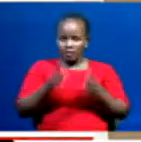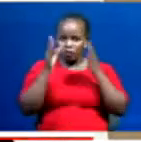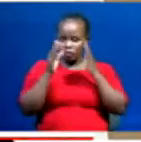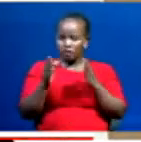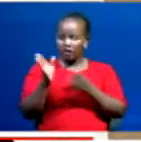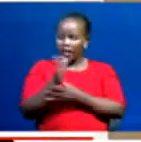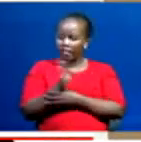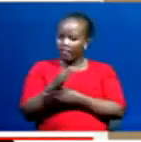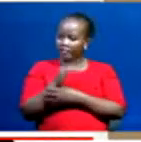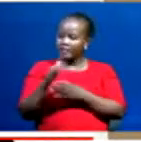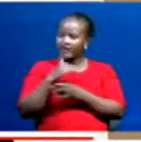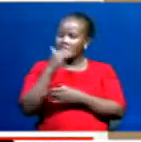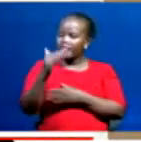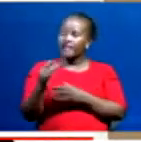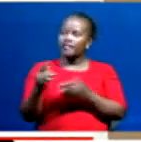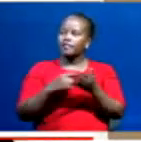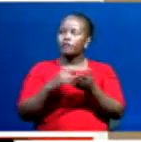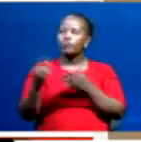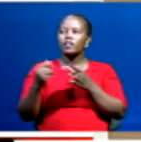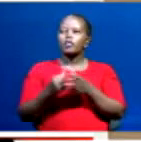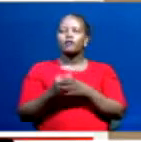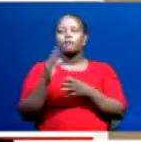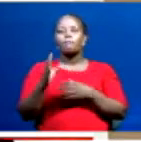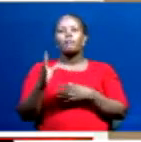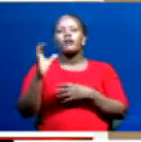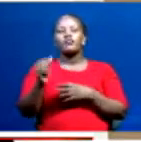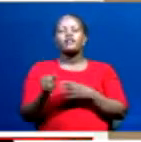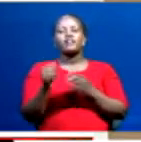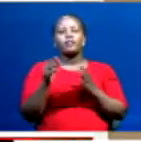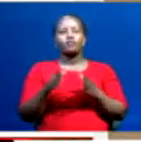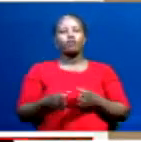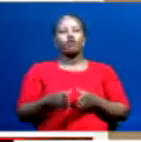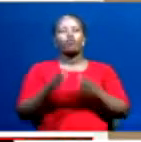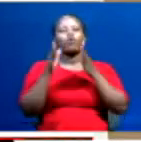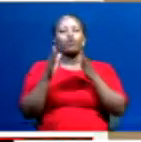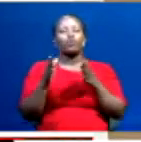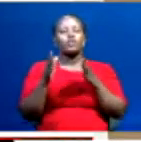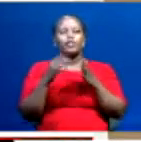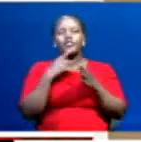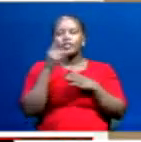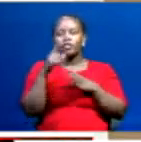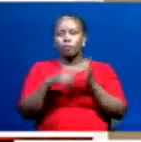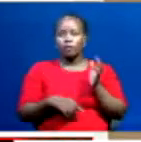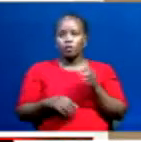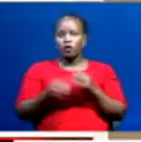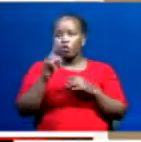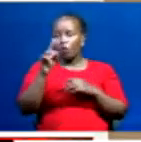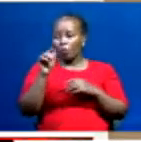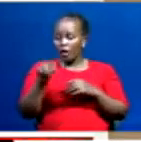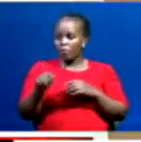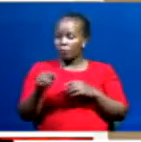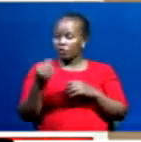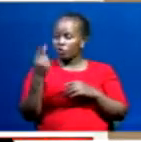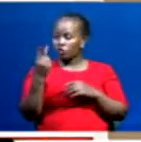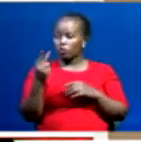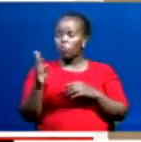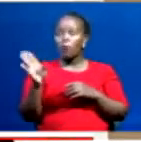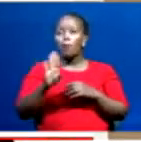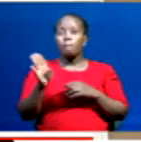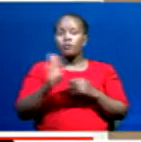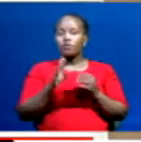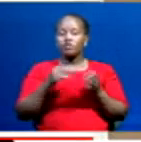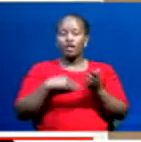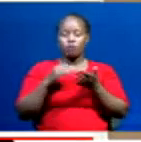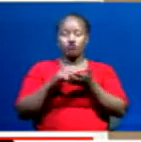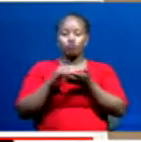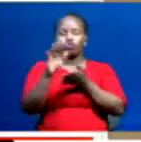week. Cabinet Secretary for Roads and Infrastructure, Kipchumba Murkomen, says 1.2 billion shillings has been disbursed to